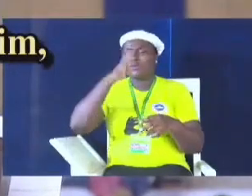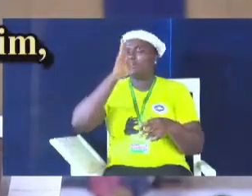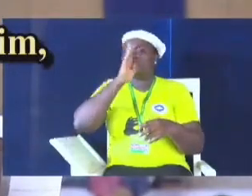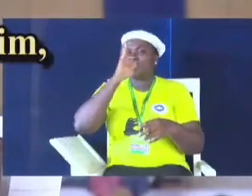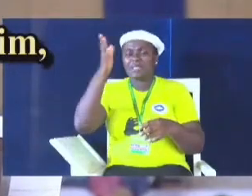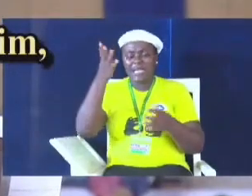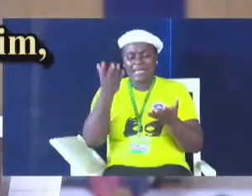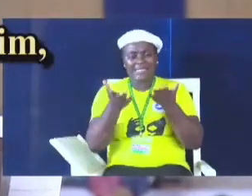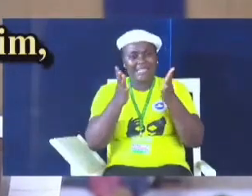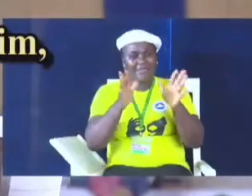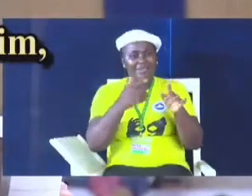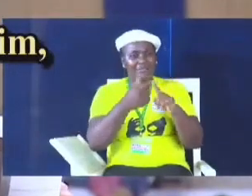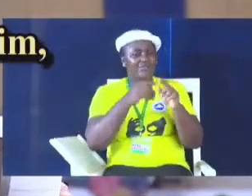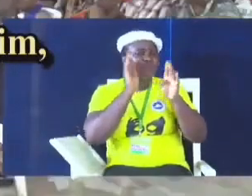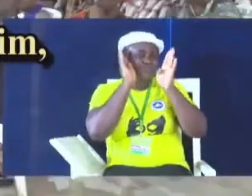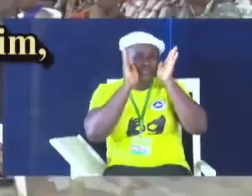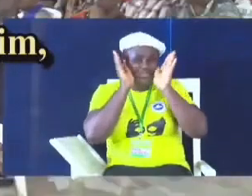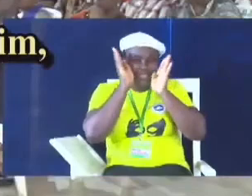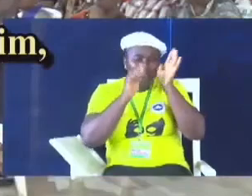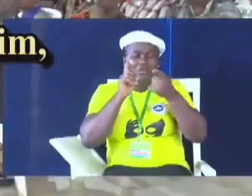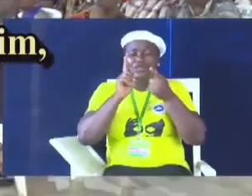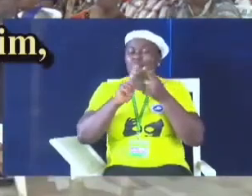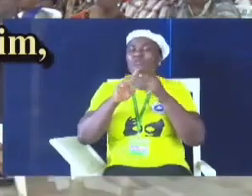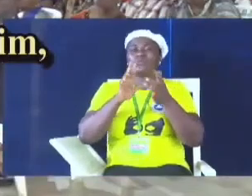shame to glory."